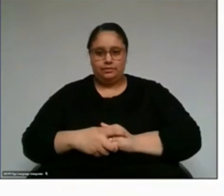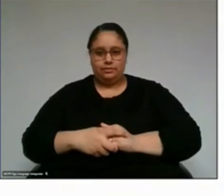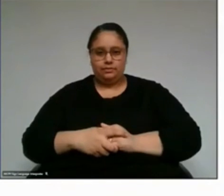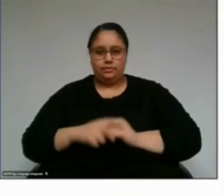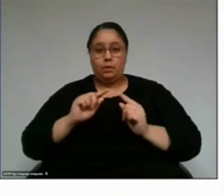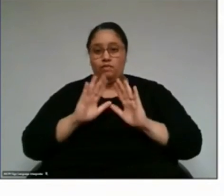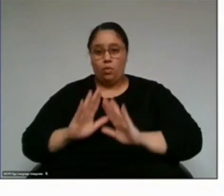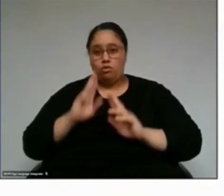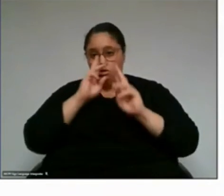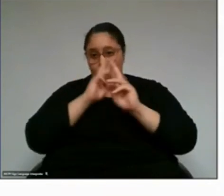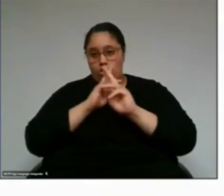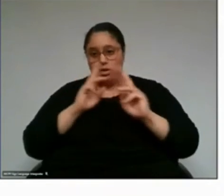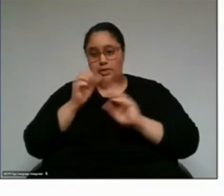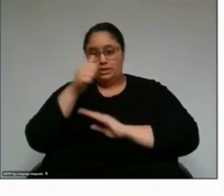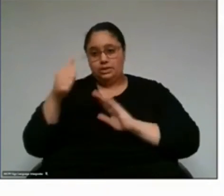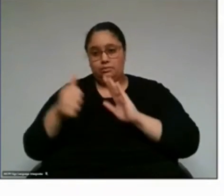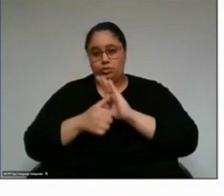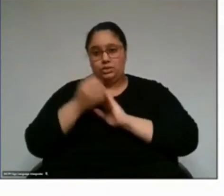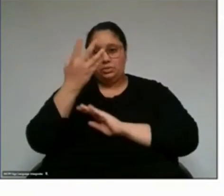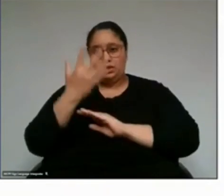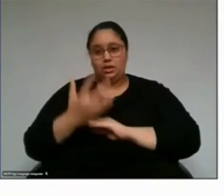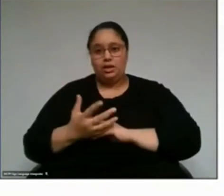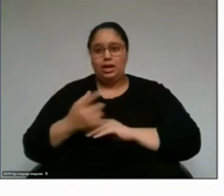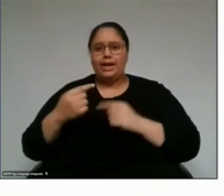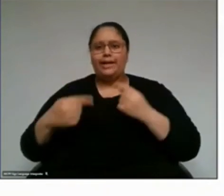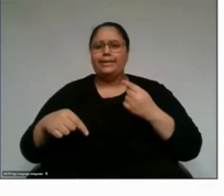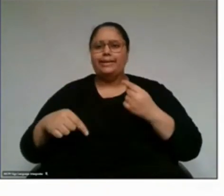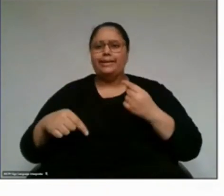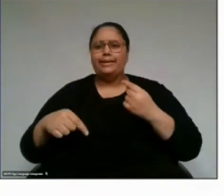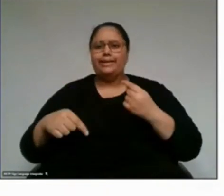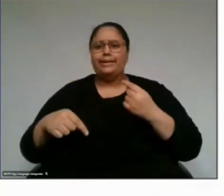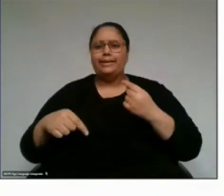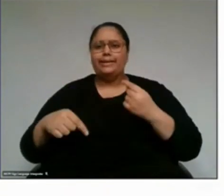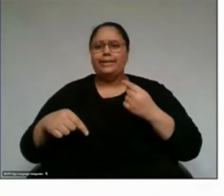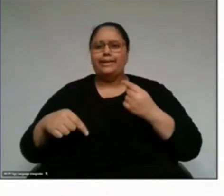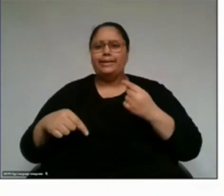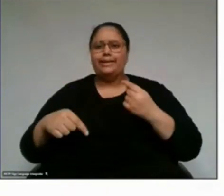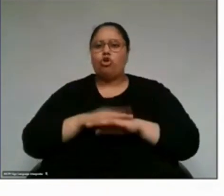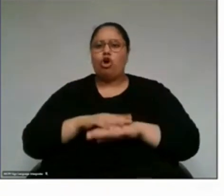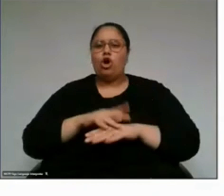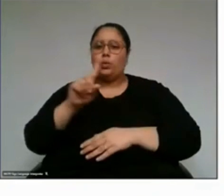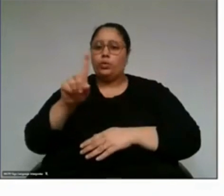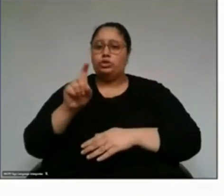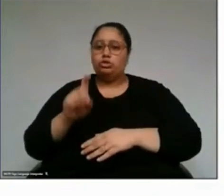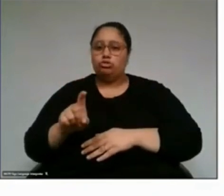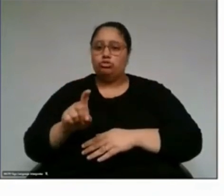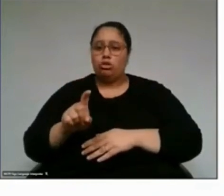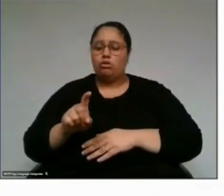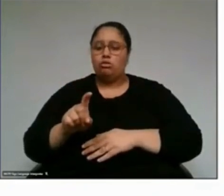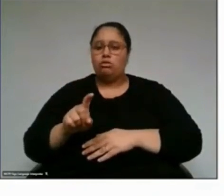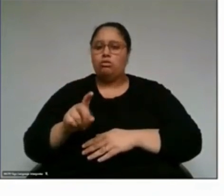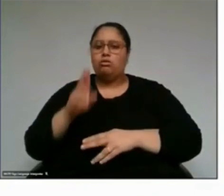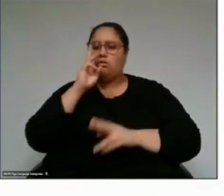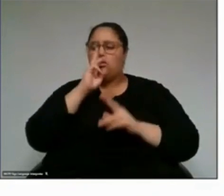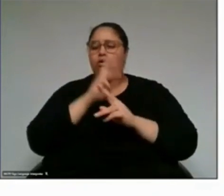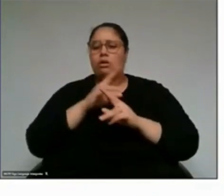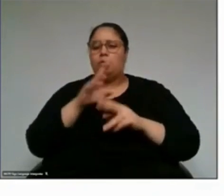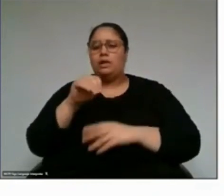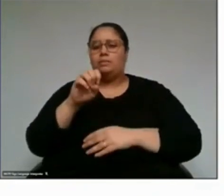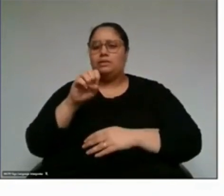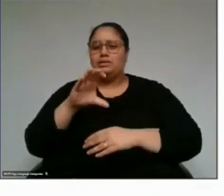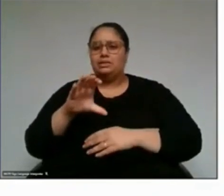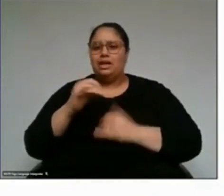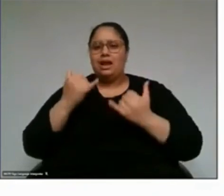interpellation is based on a question. The Honourable MEC has failed to answer the